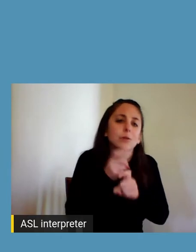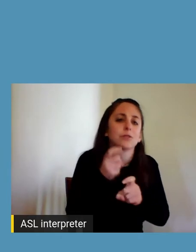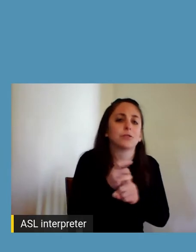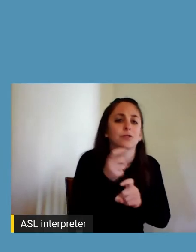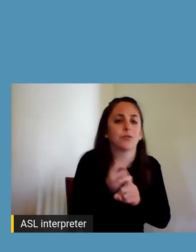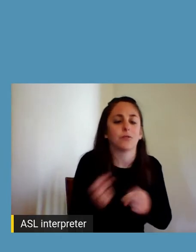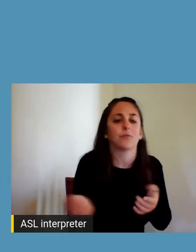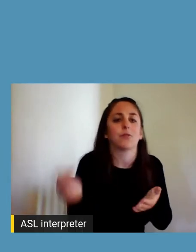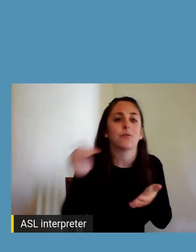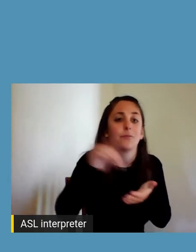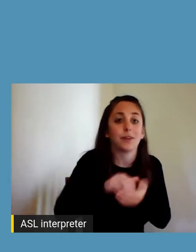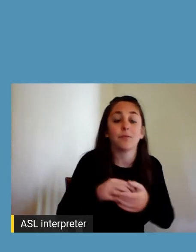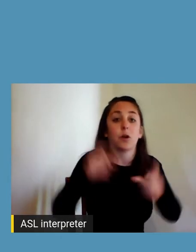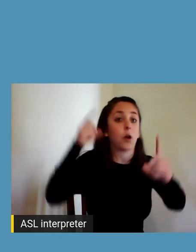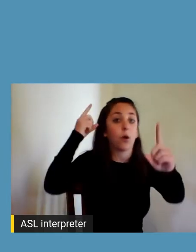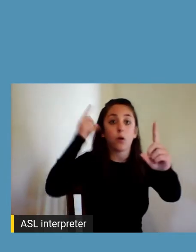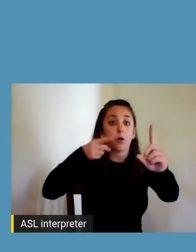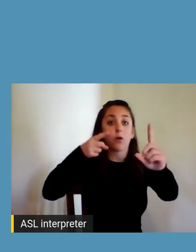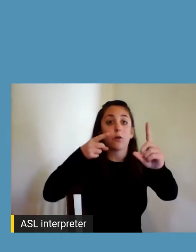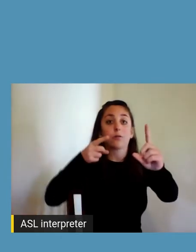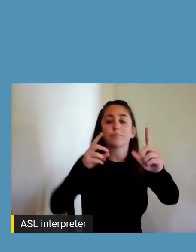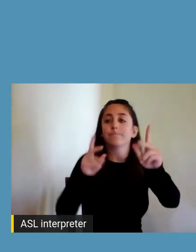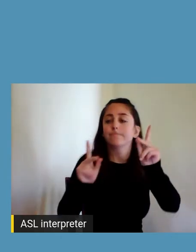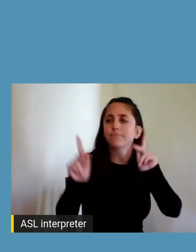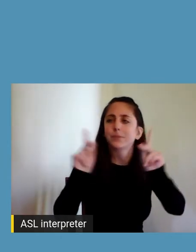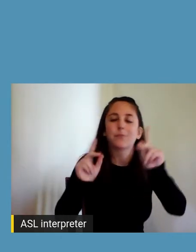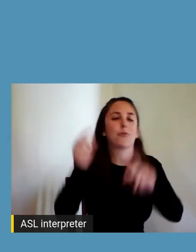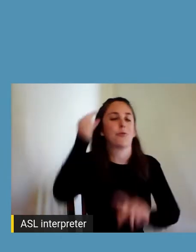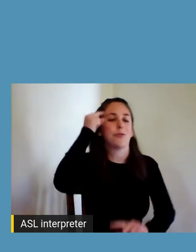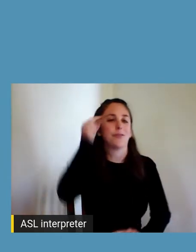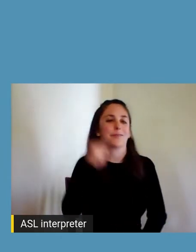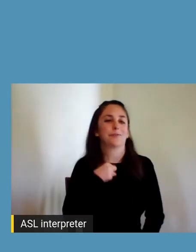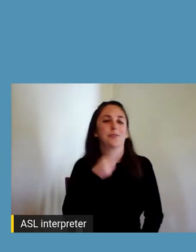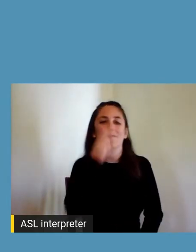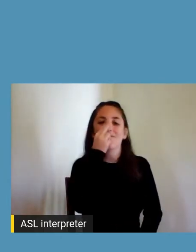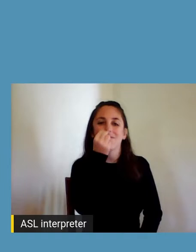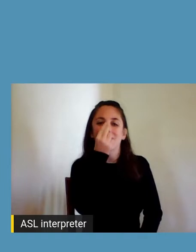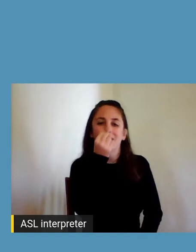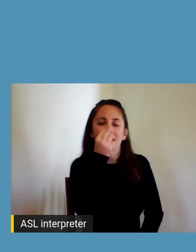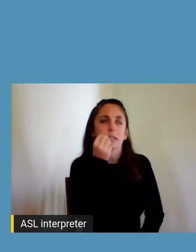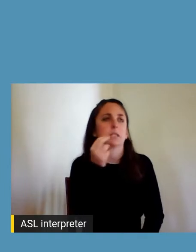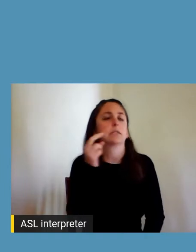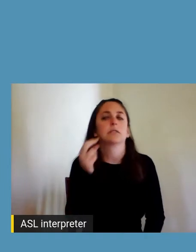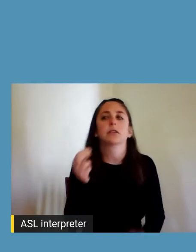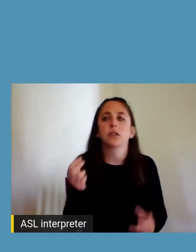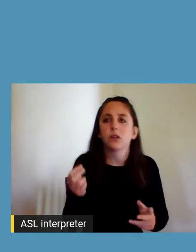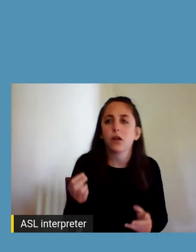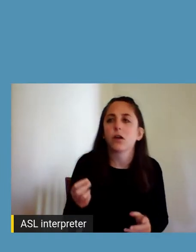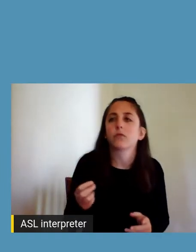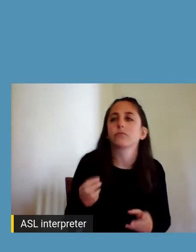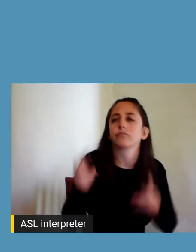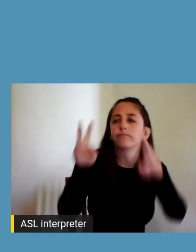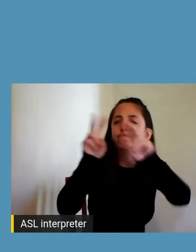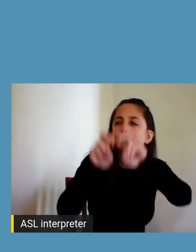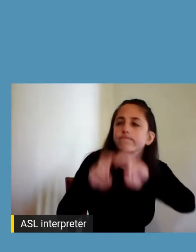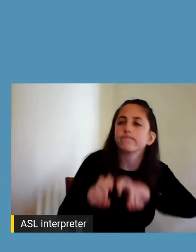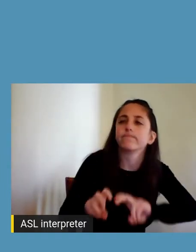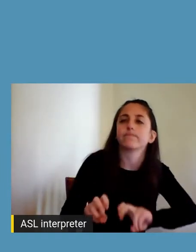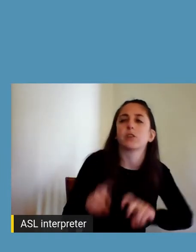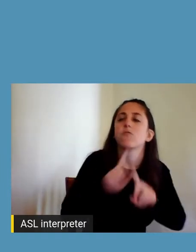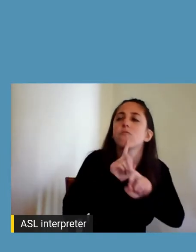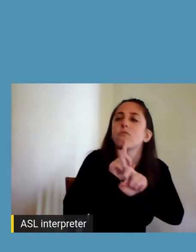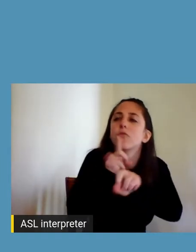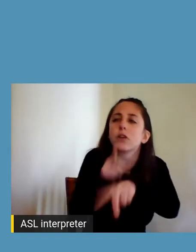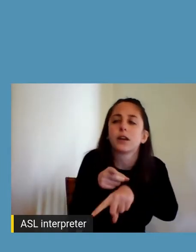make folks think I'm funny, then I need to listen and I need to adapt my jokes. The laughter will indicate what joke will